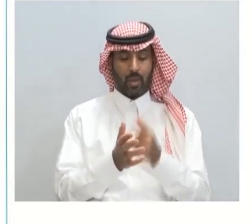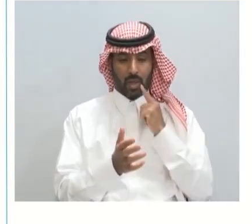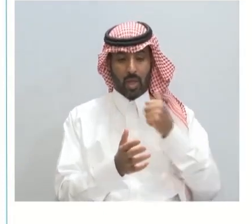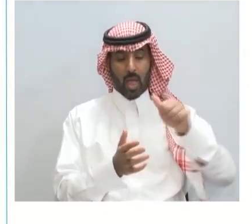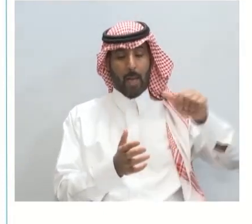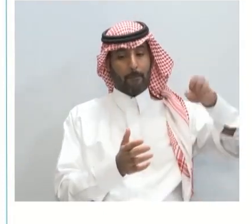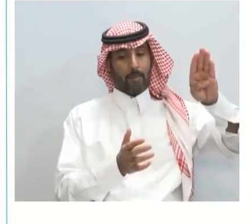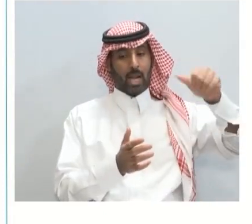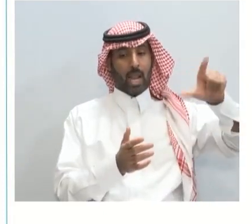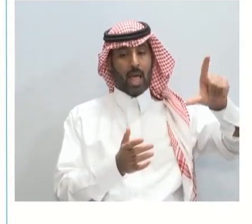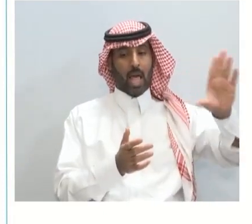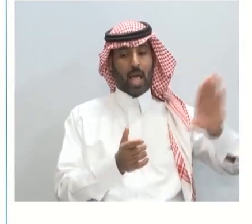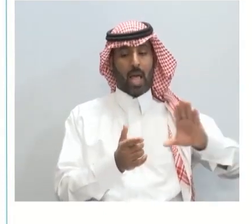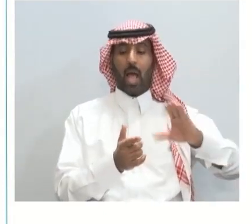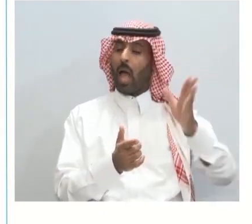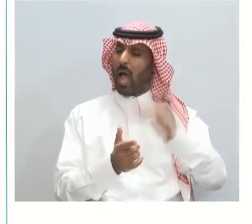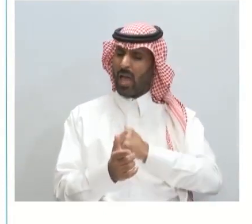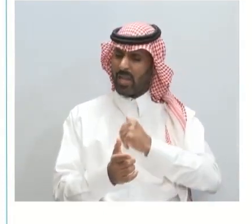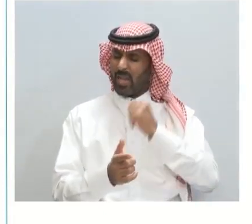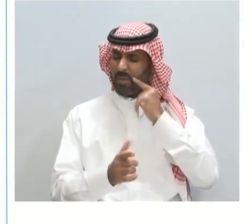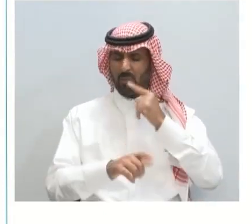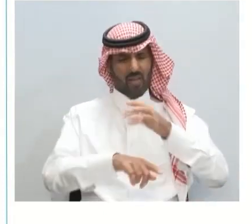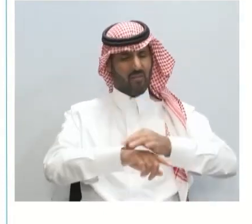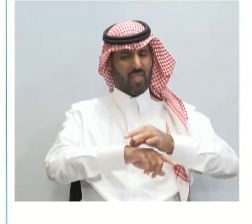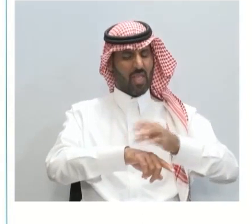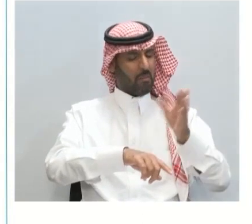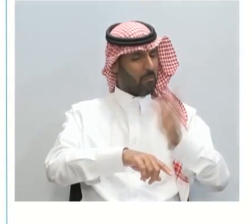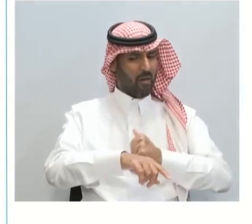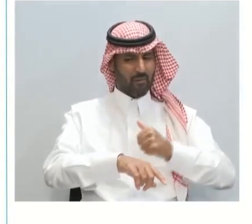here. And untreatable, the prefix also,